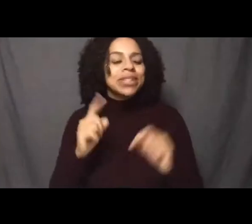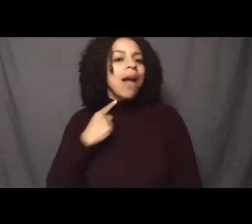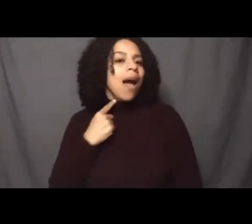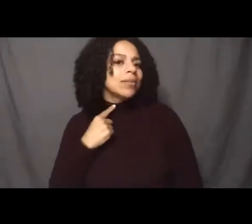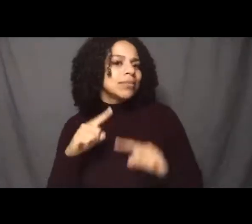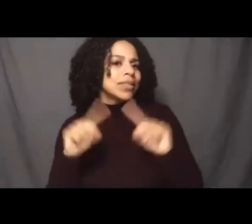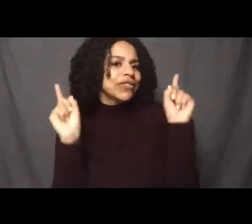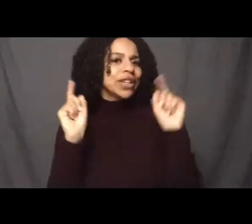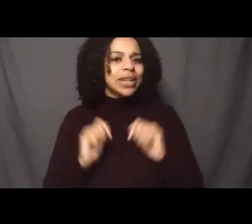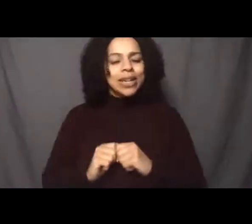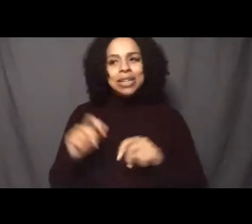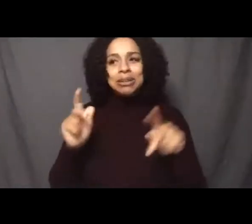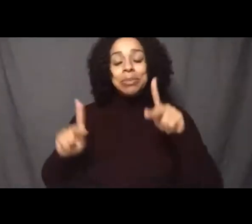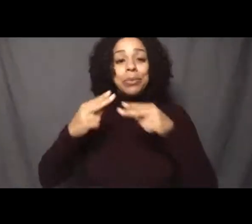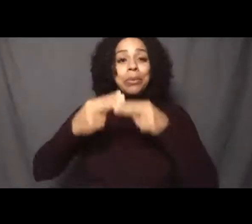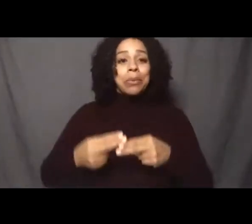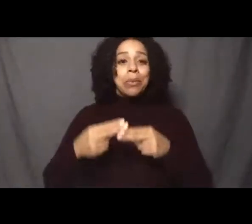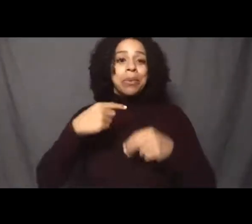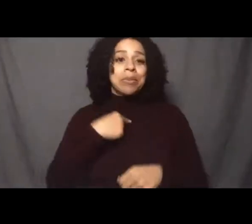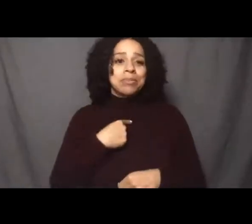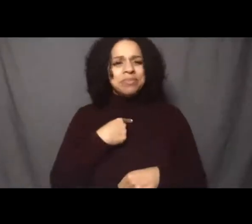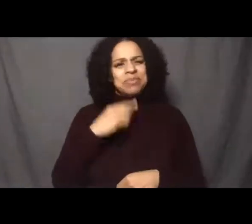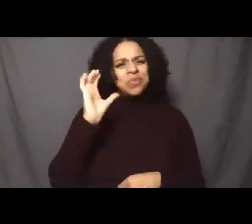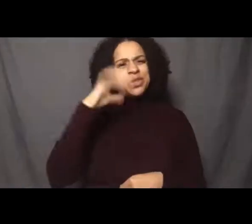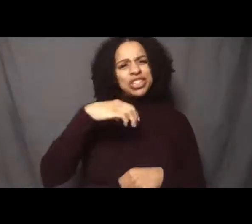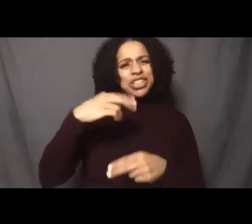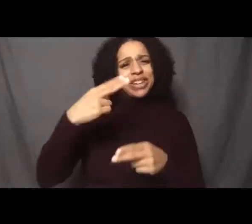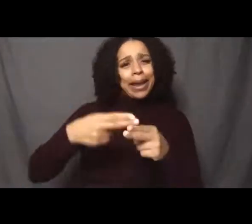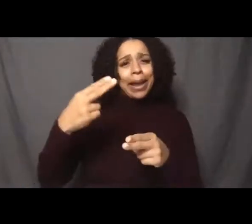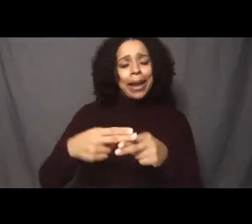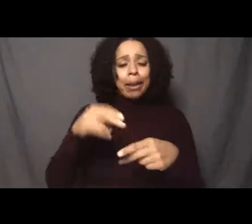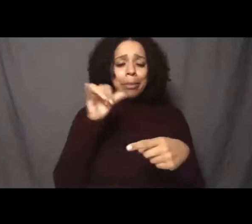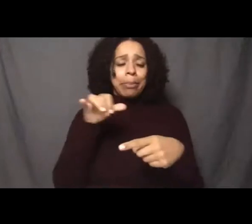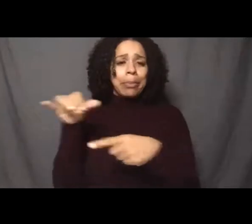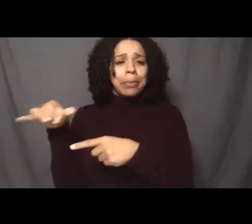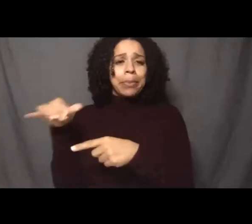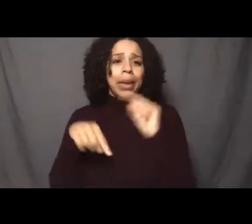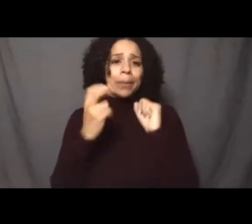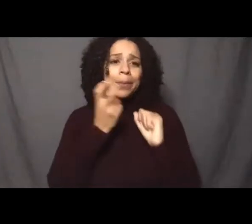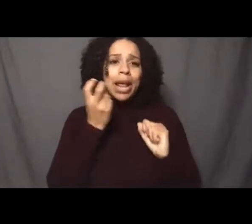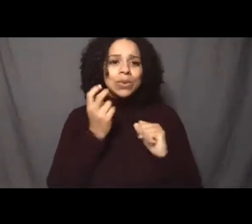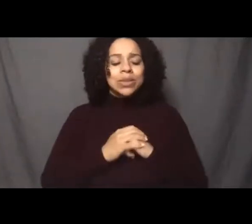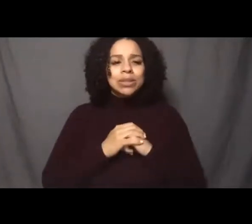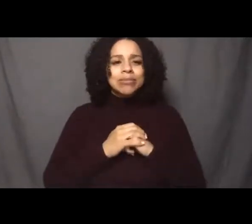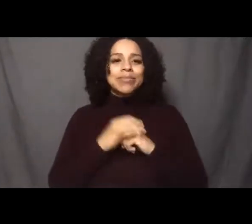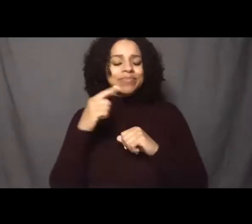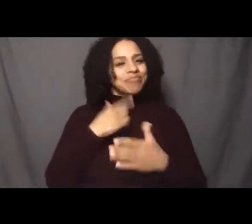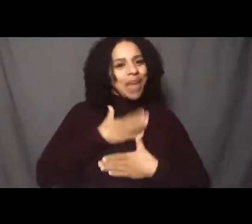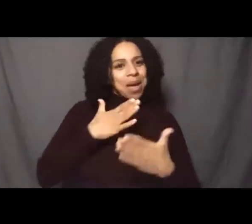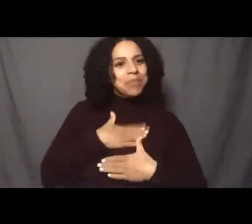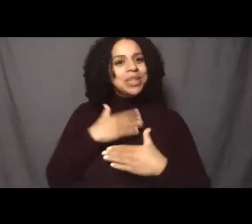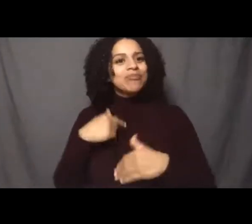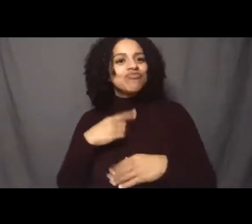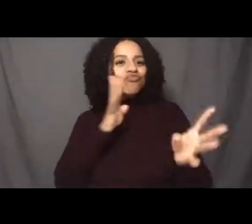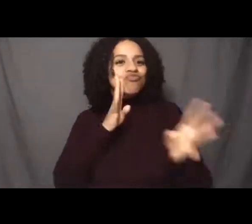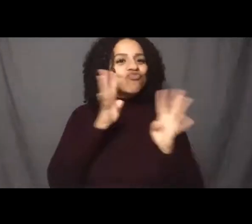who had that weird long name that nobody could pronounce. The one with a huge personality that was always happy and talkative. I was afraid to be